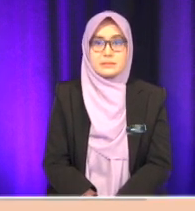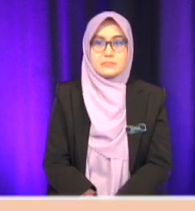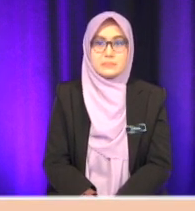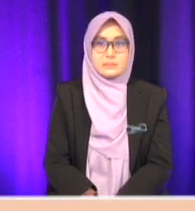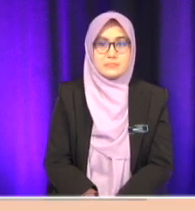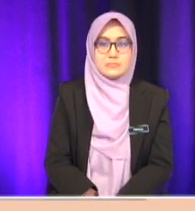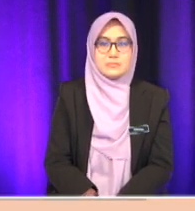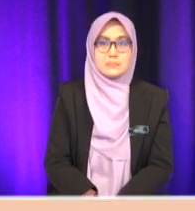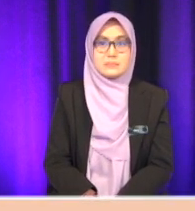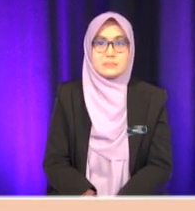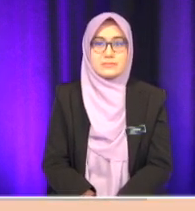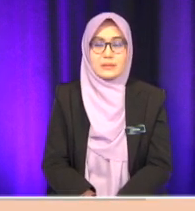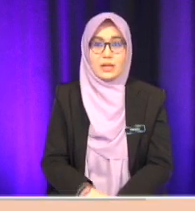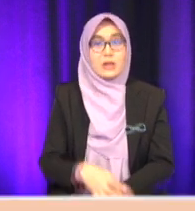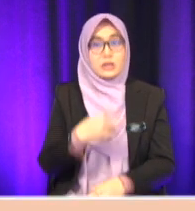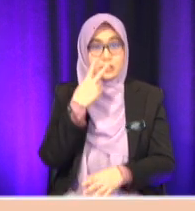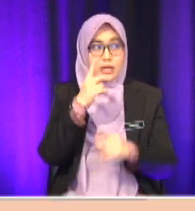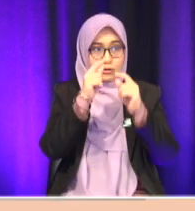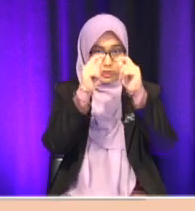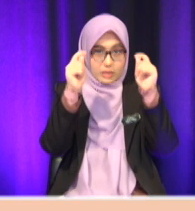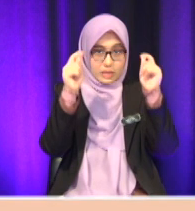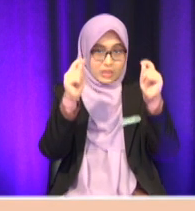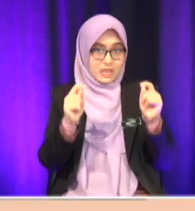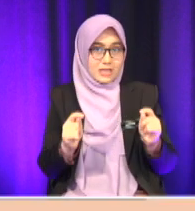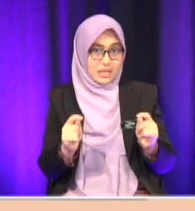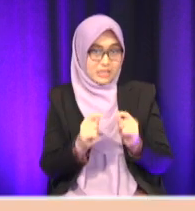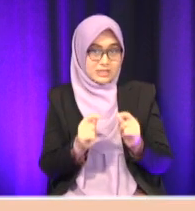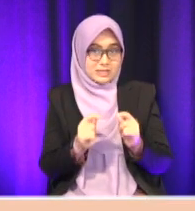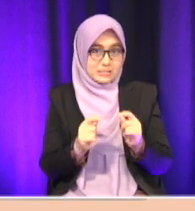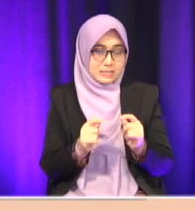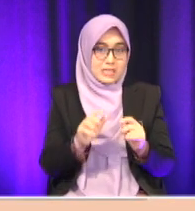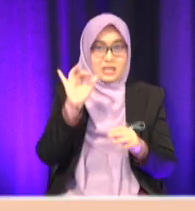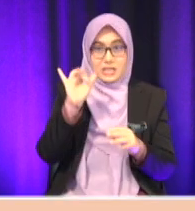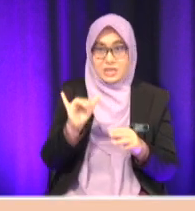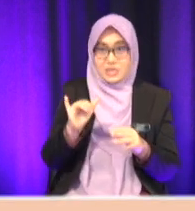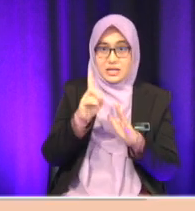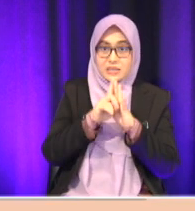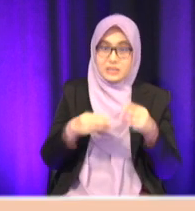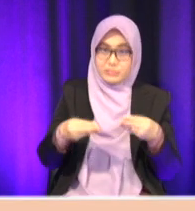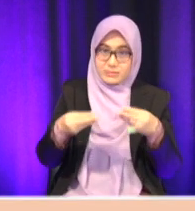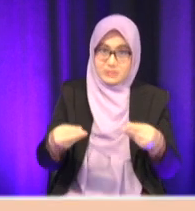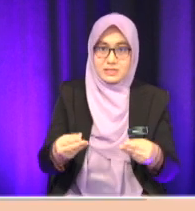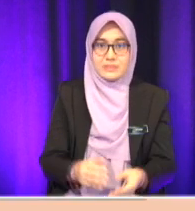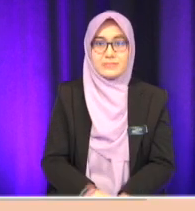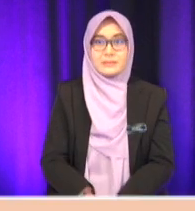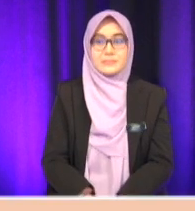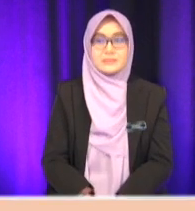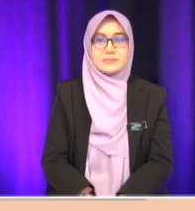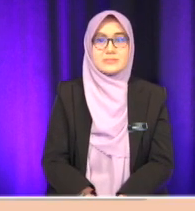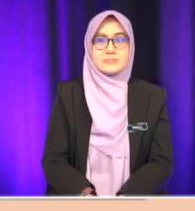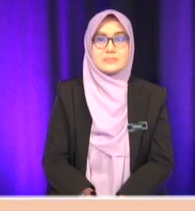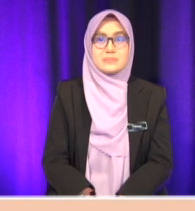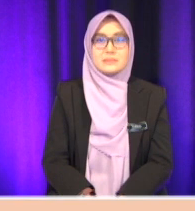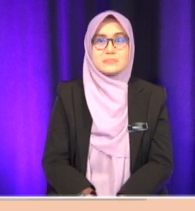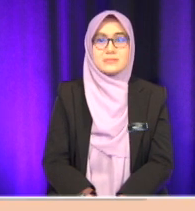on free ride. Okay, free rides on train. Okay, is it on train? Okay, is it